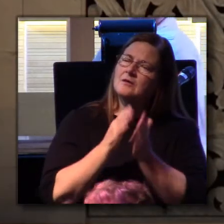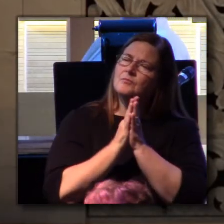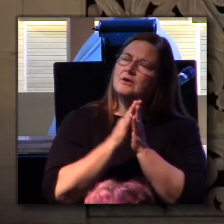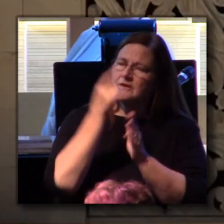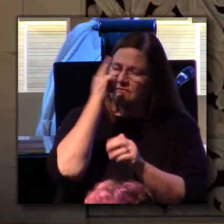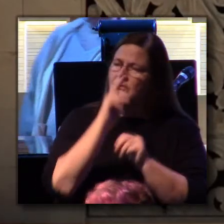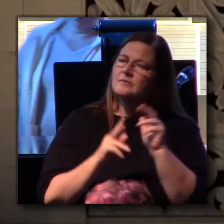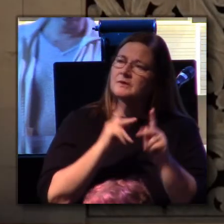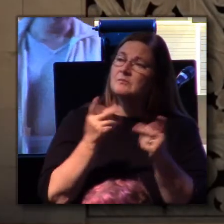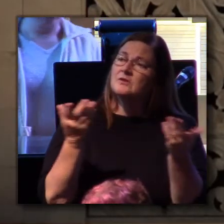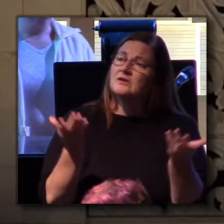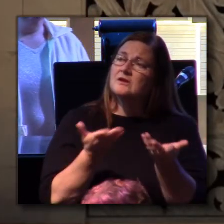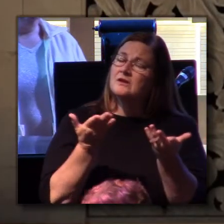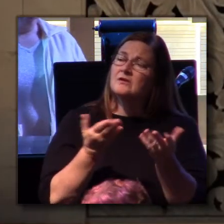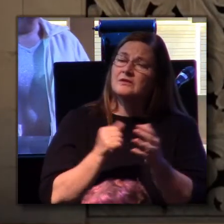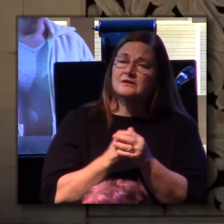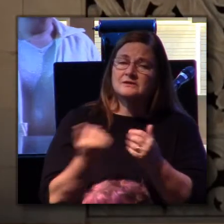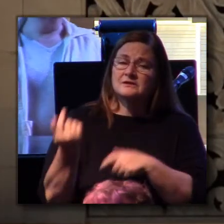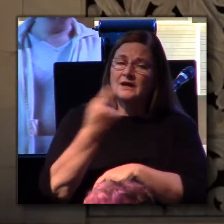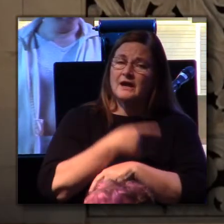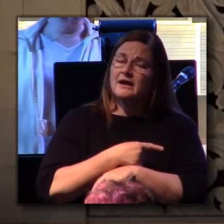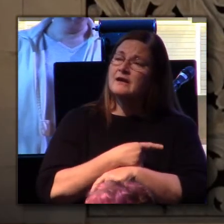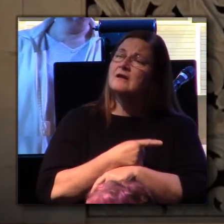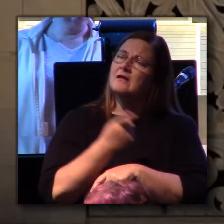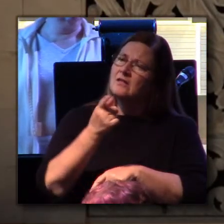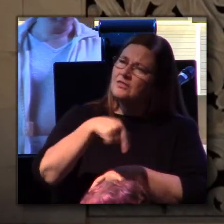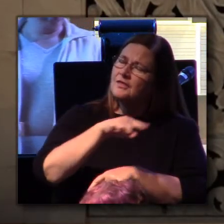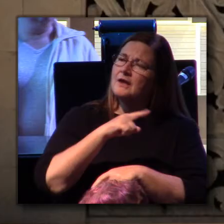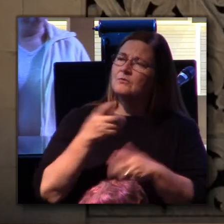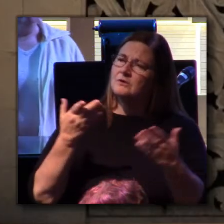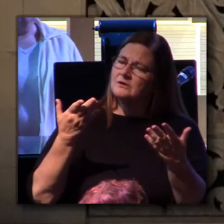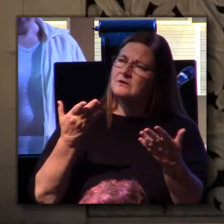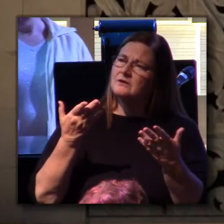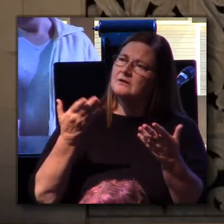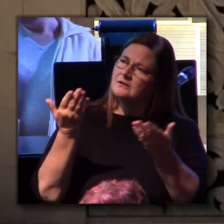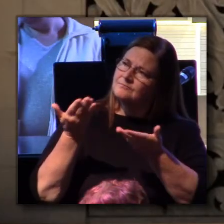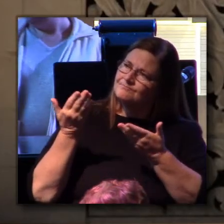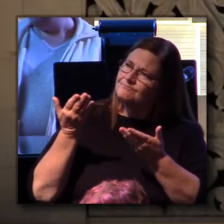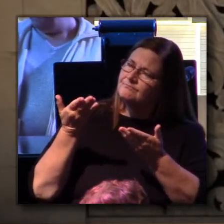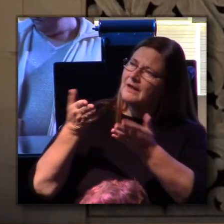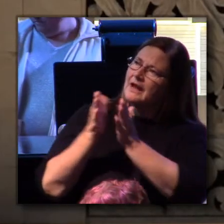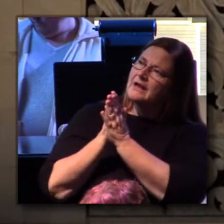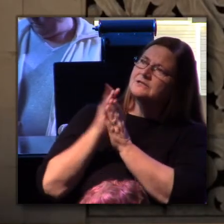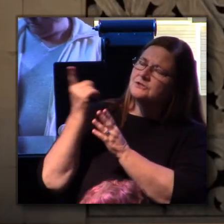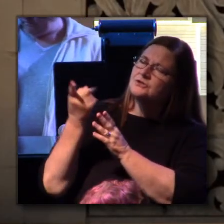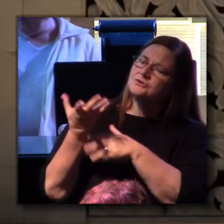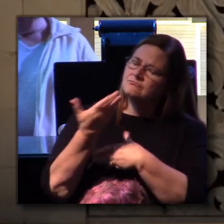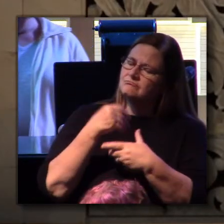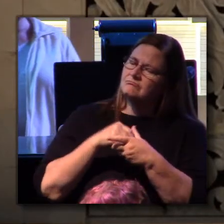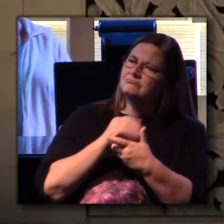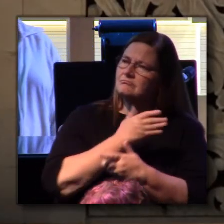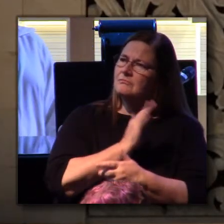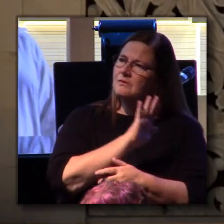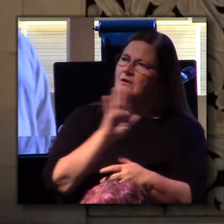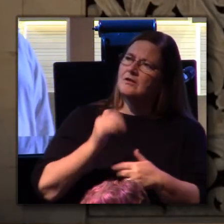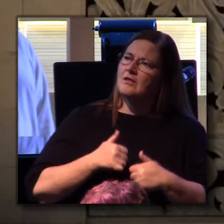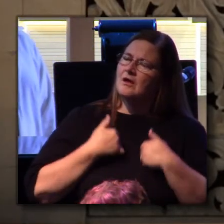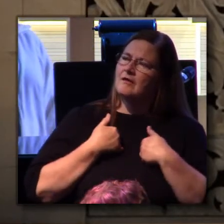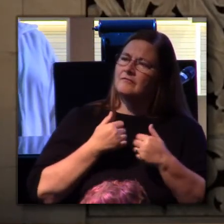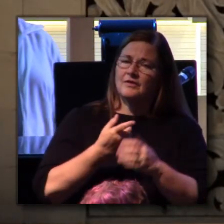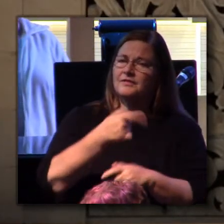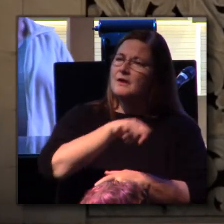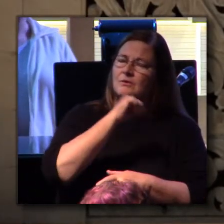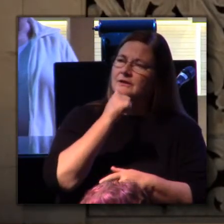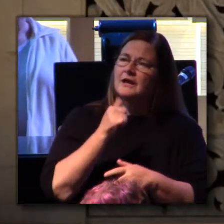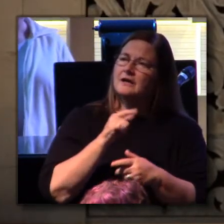would be the day that they will yield to you, that they will lay that down. They will not be like the rich man who walked